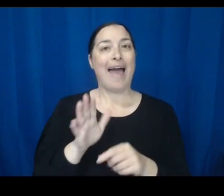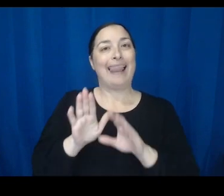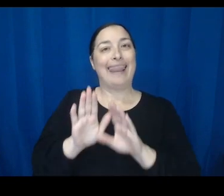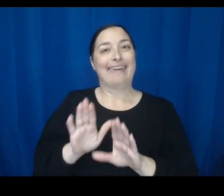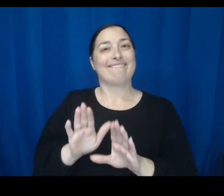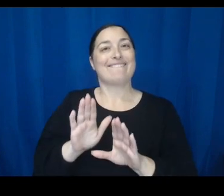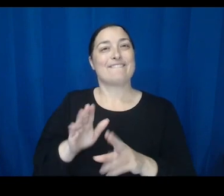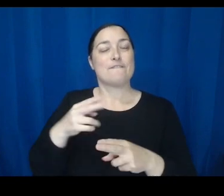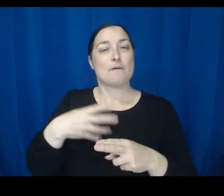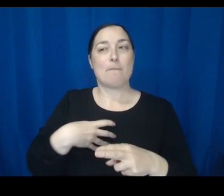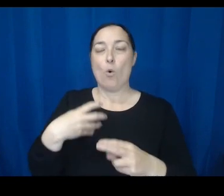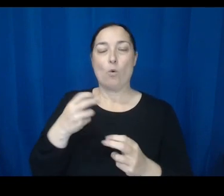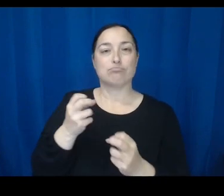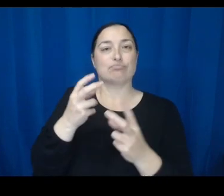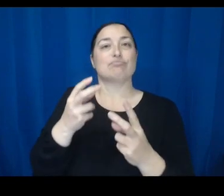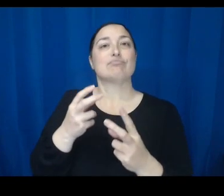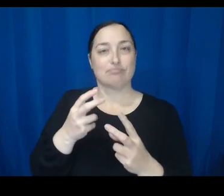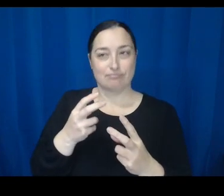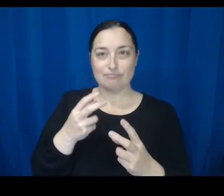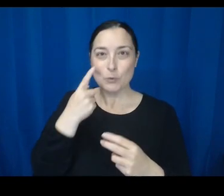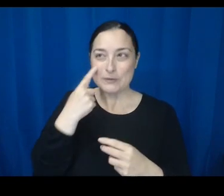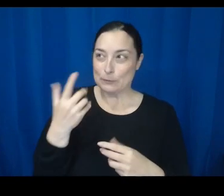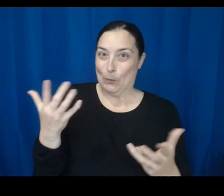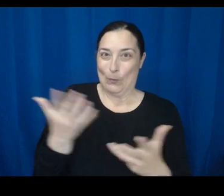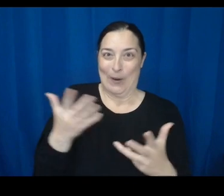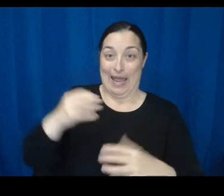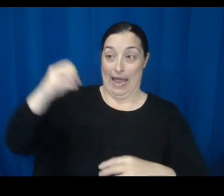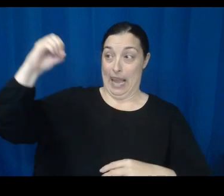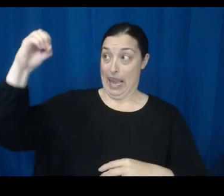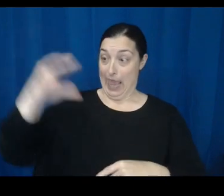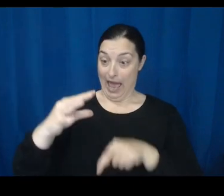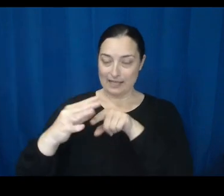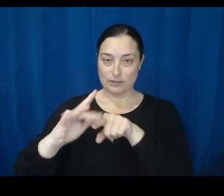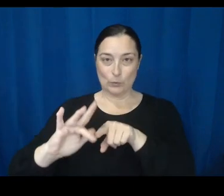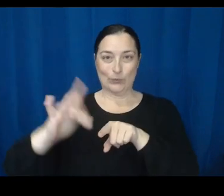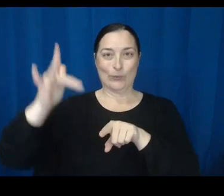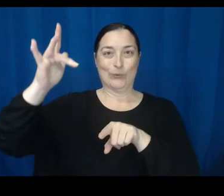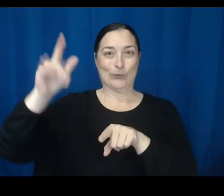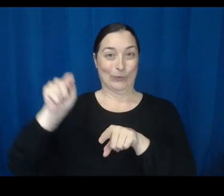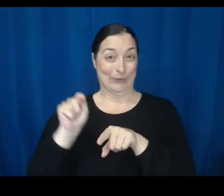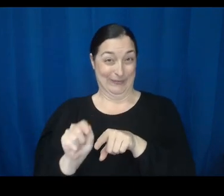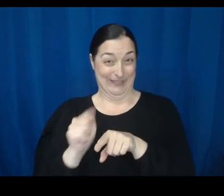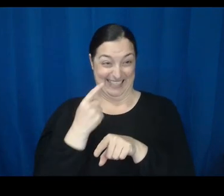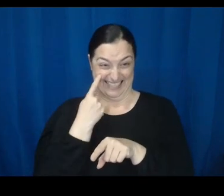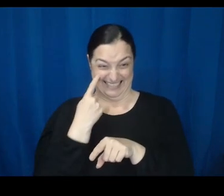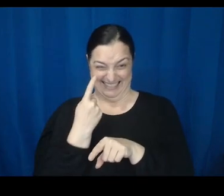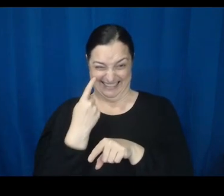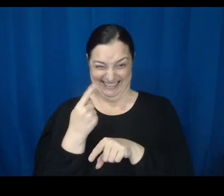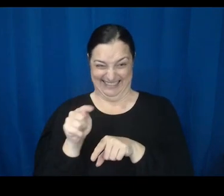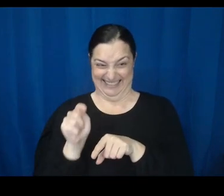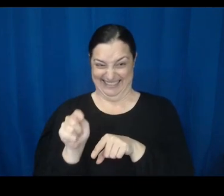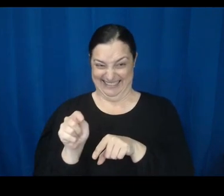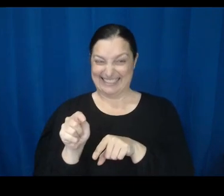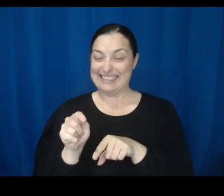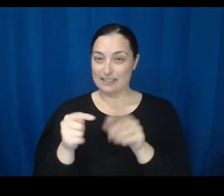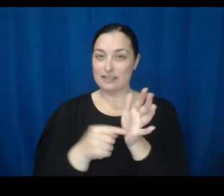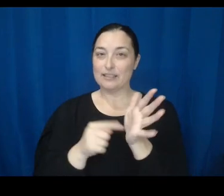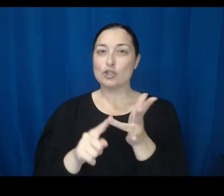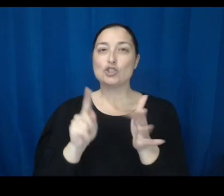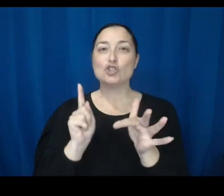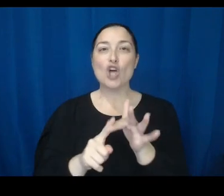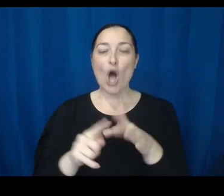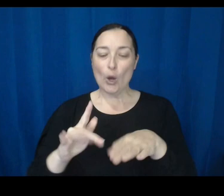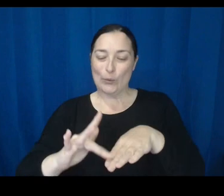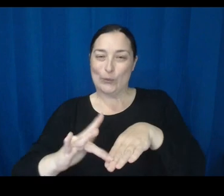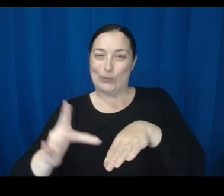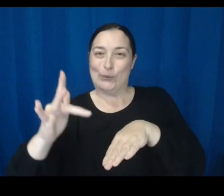look at where is the brightest light shining on those boots at the moment, I see it there right on the toe, so I might kind of start